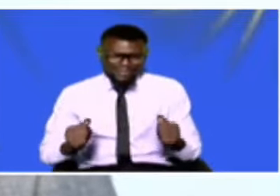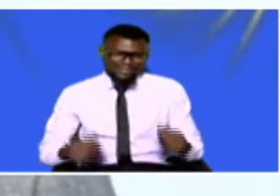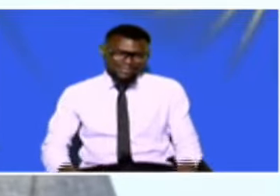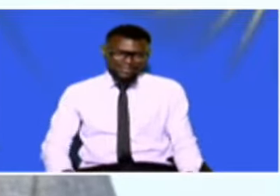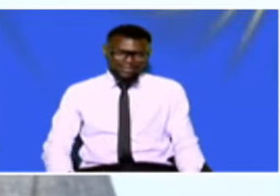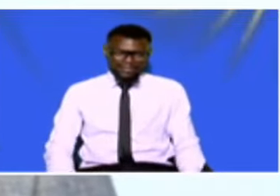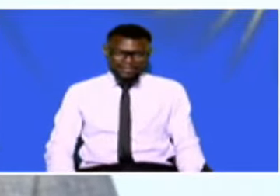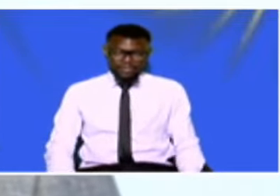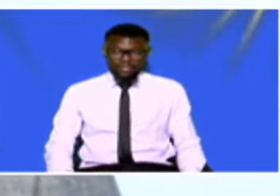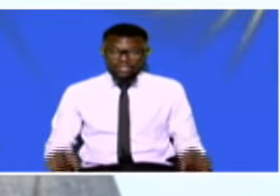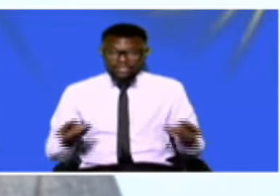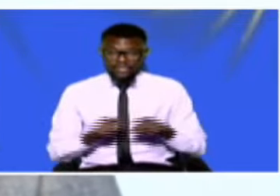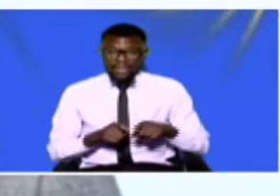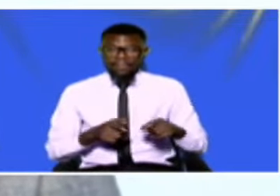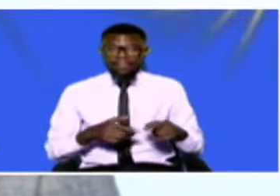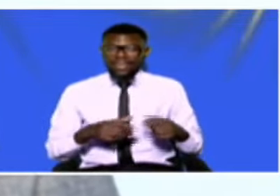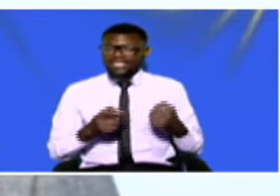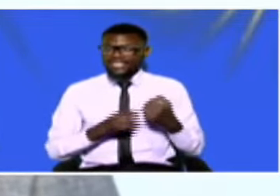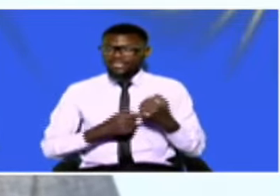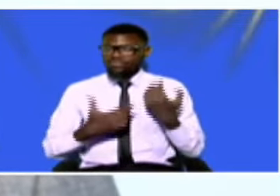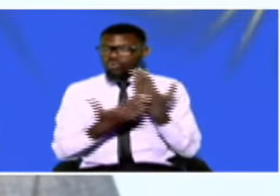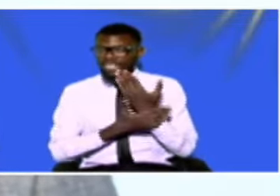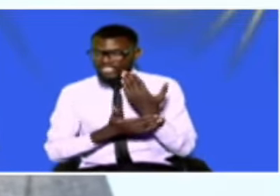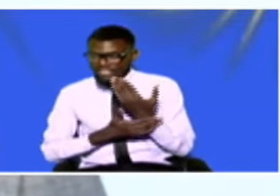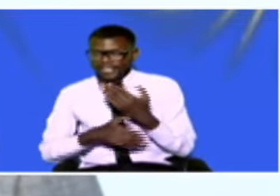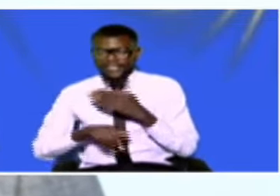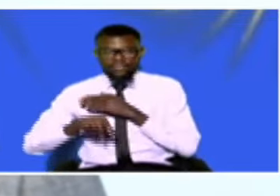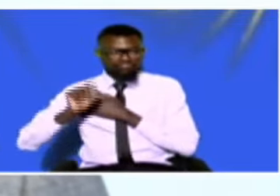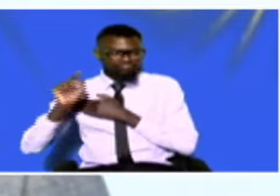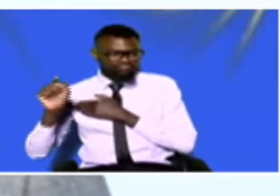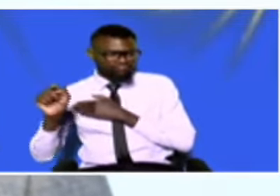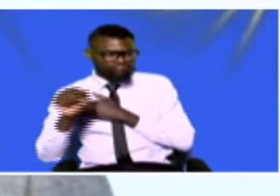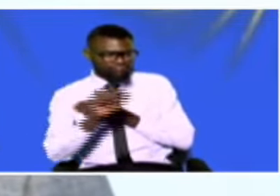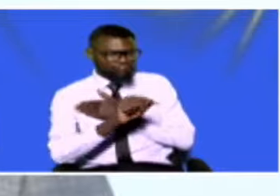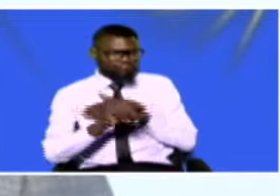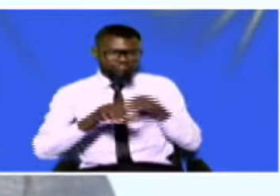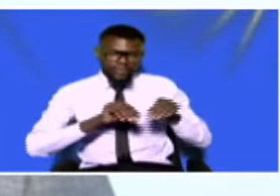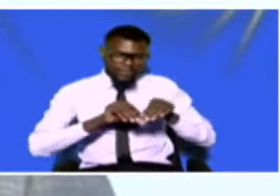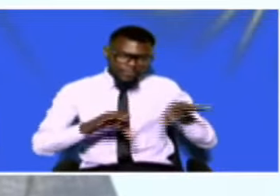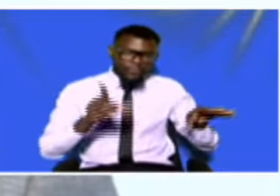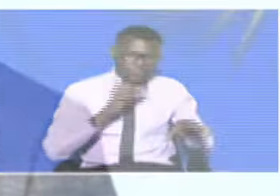we've introduced this already in 6 countries, and we are continuing to do that.